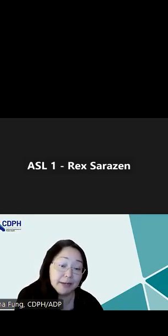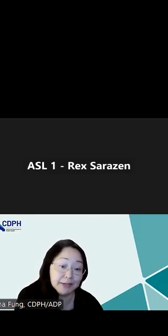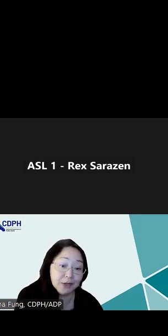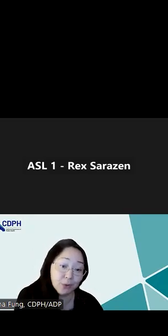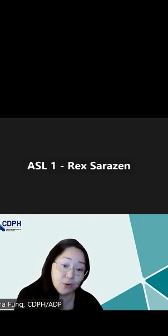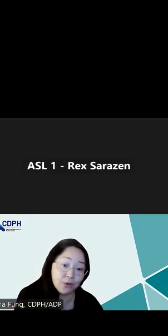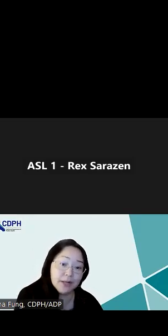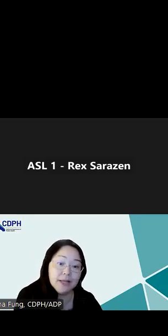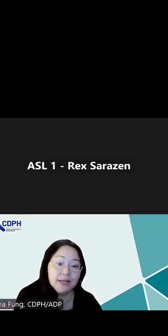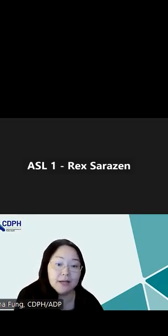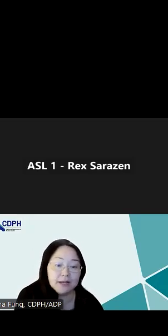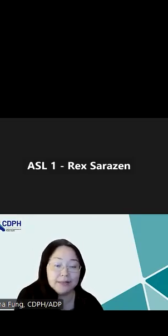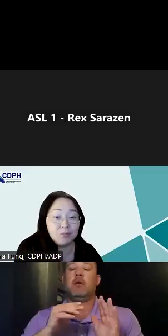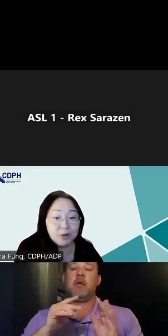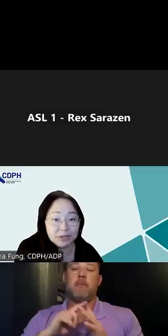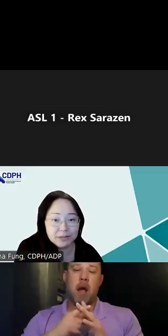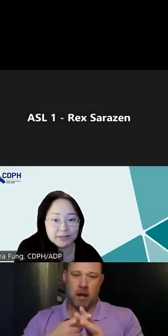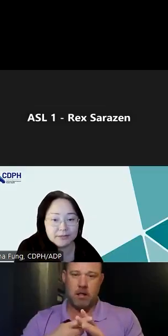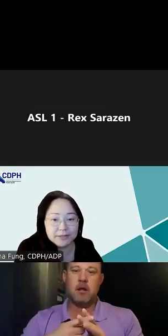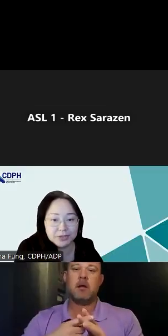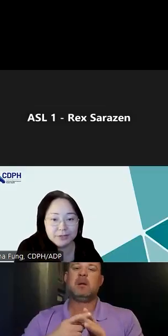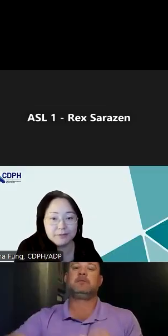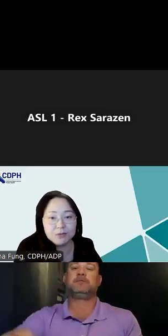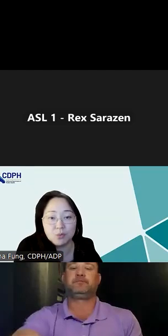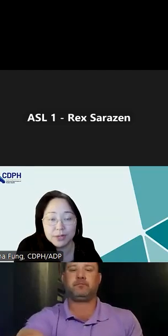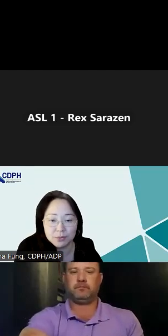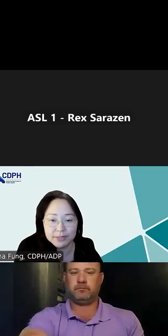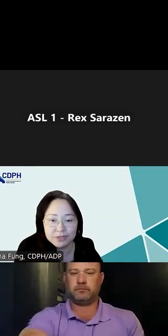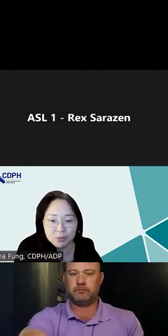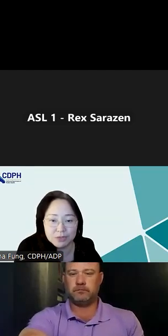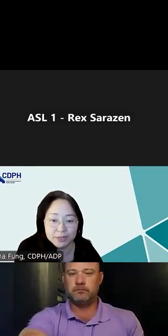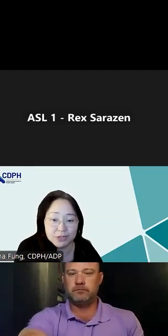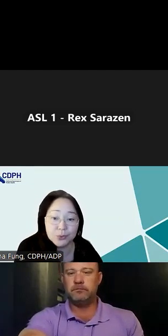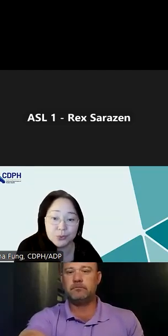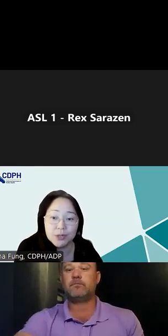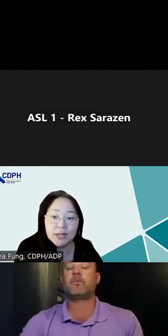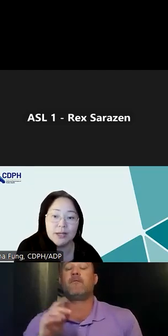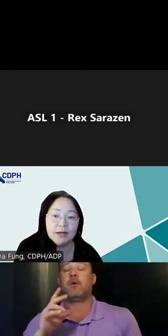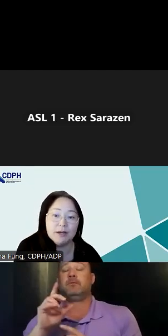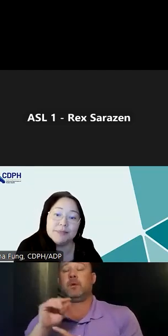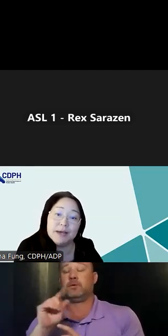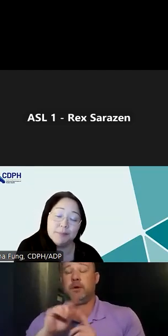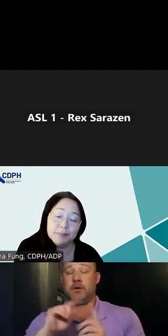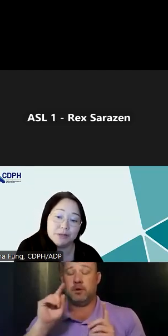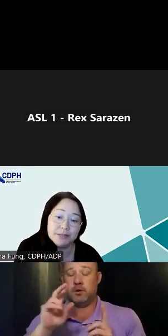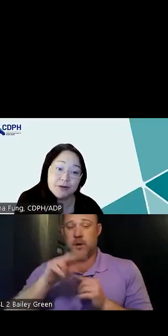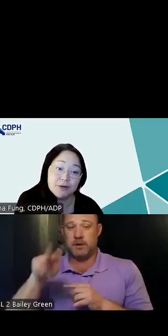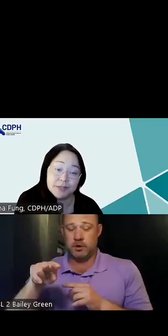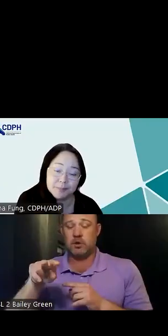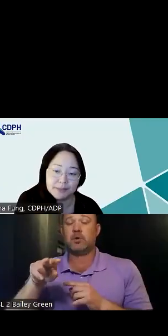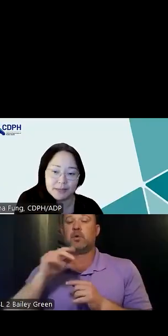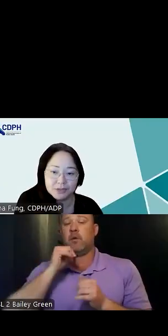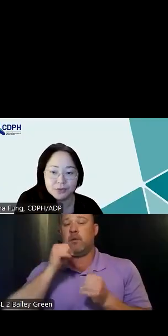highlighting the pilot cohort that worked on this initiative from 2020 to 2022. And that'll be posted